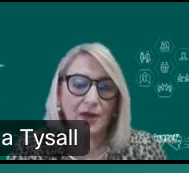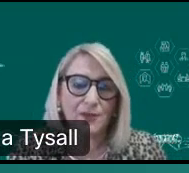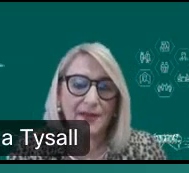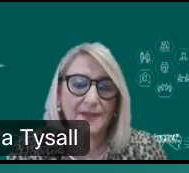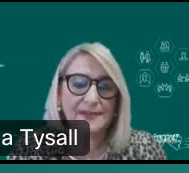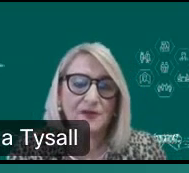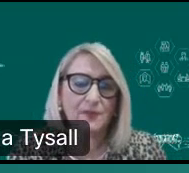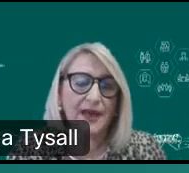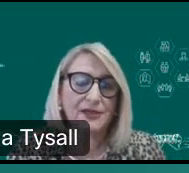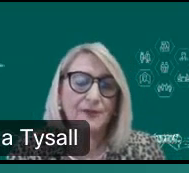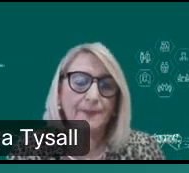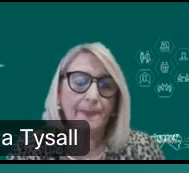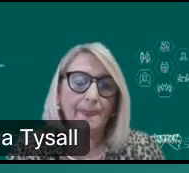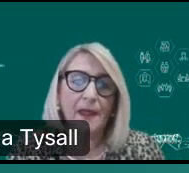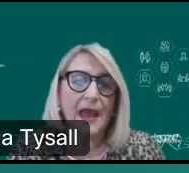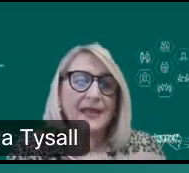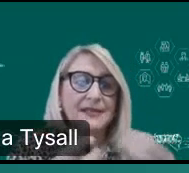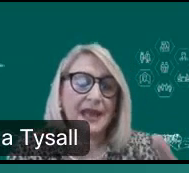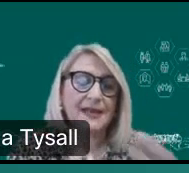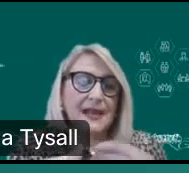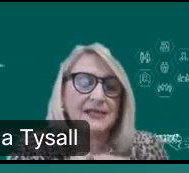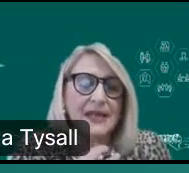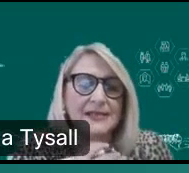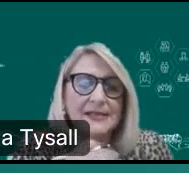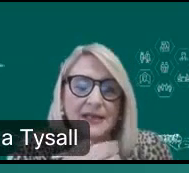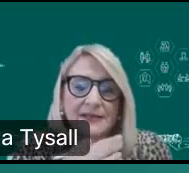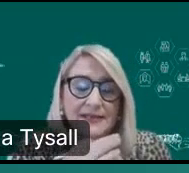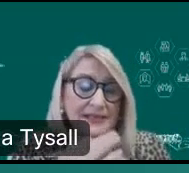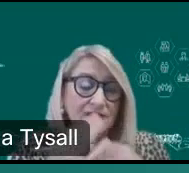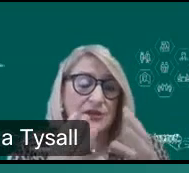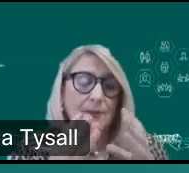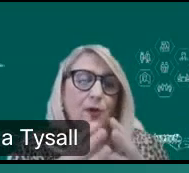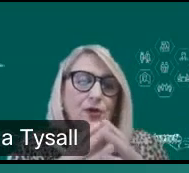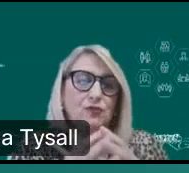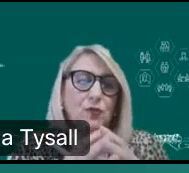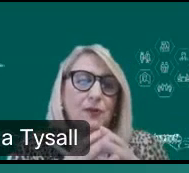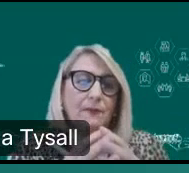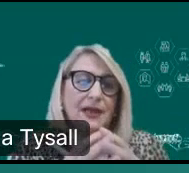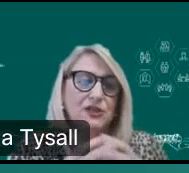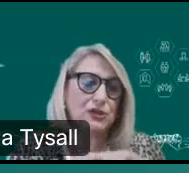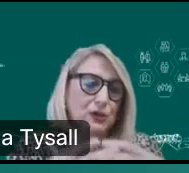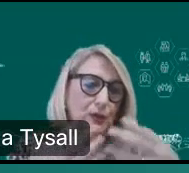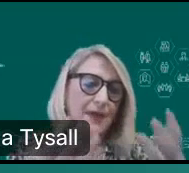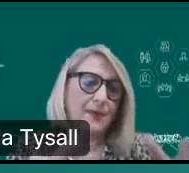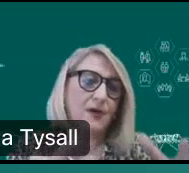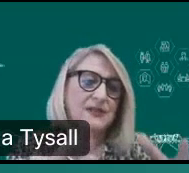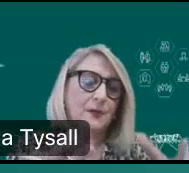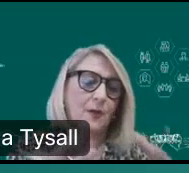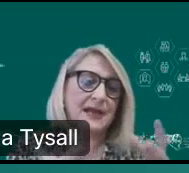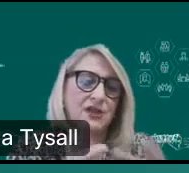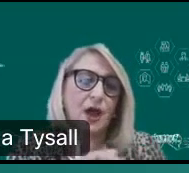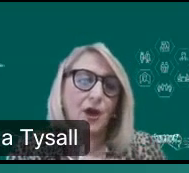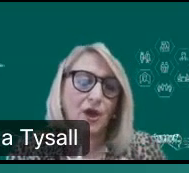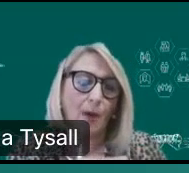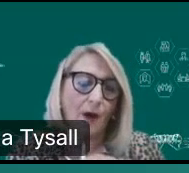on record by the health service provider. And again, as I said, this is such an important role in relation to the possible